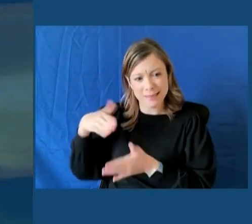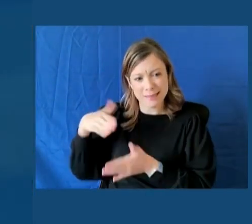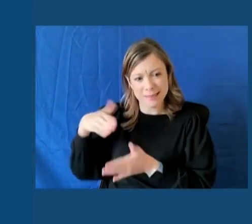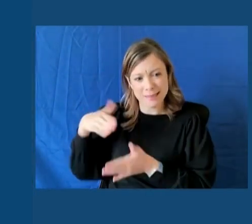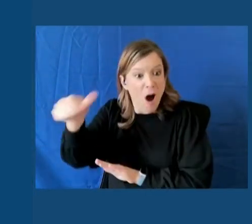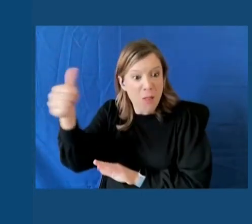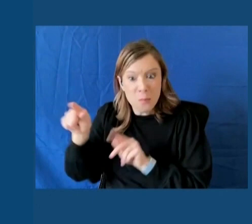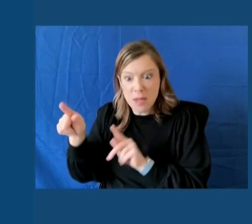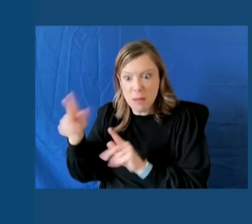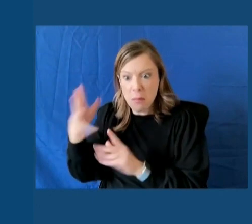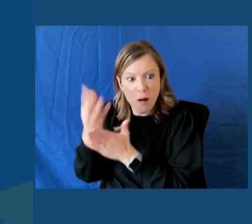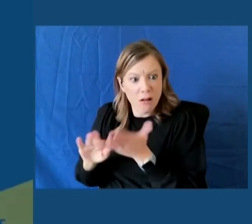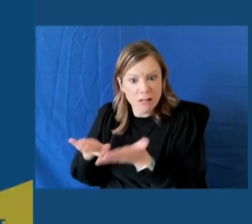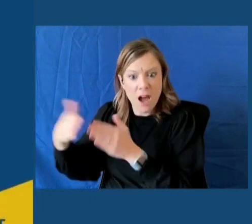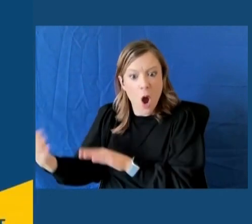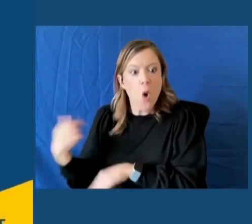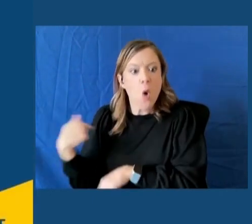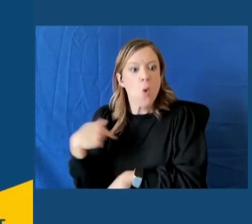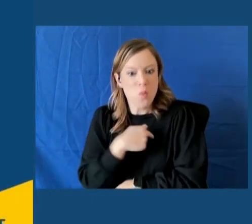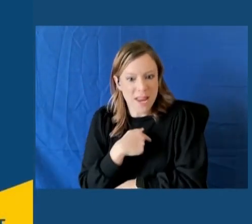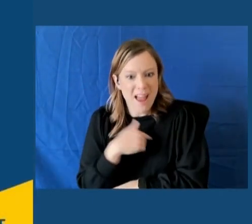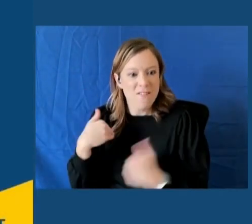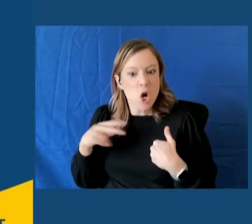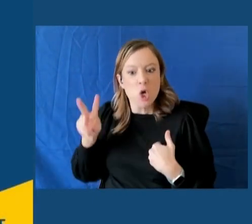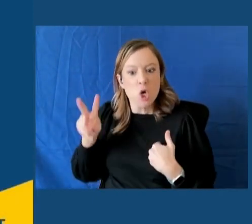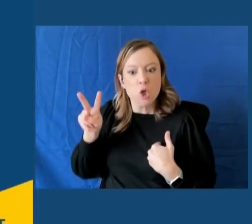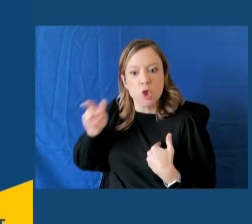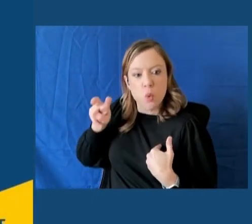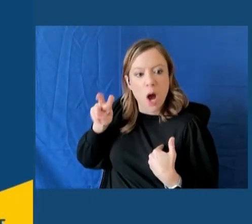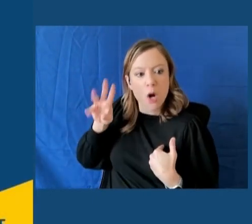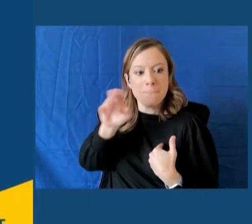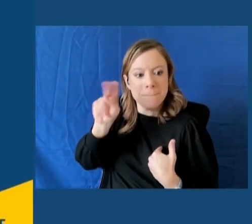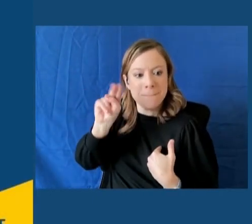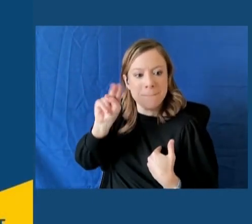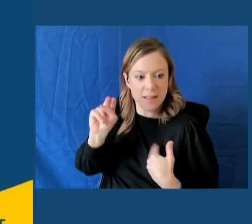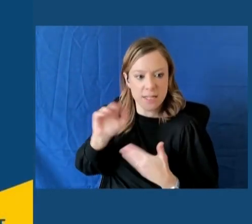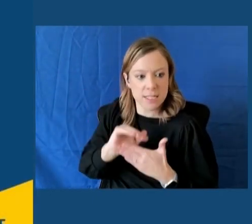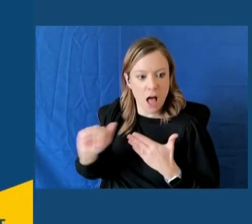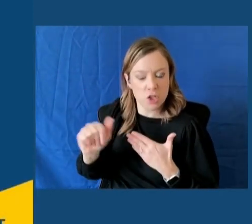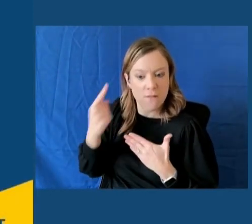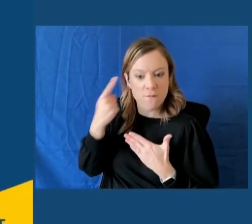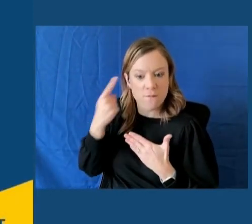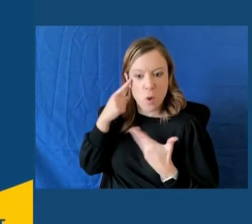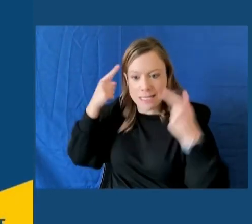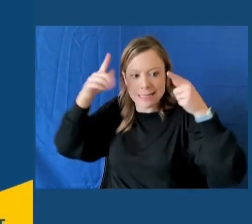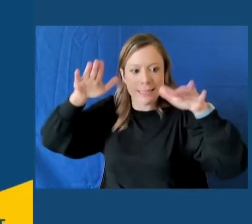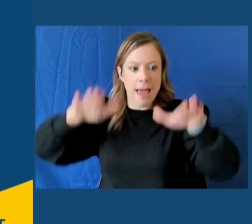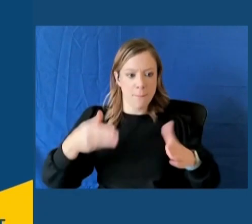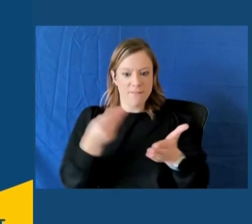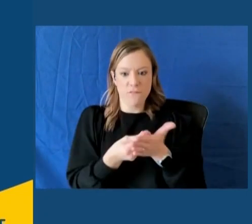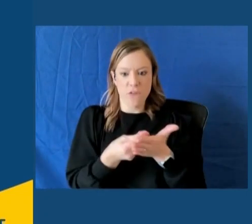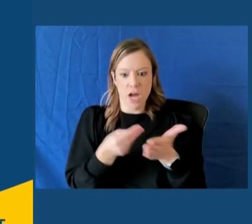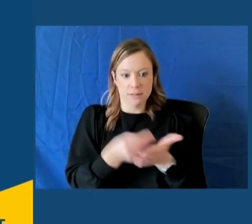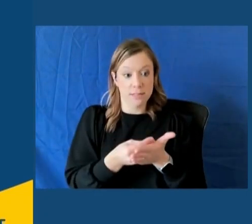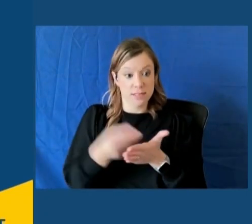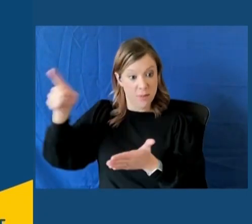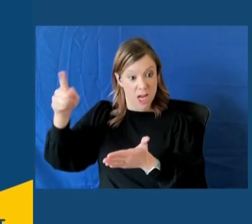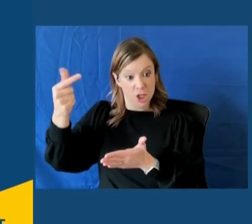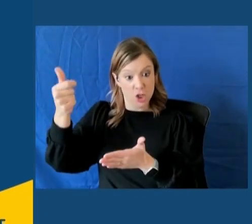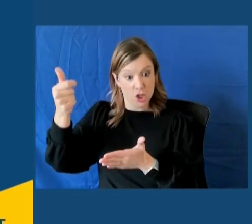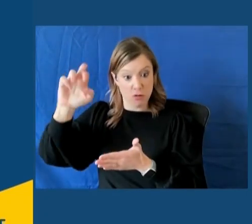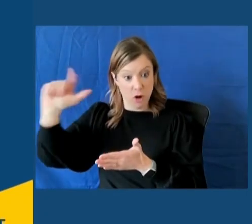over $200 million in settlement funds secured by our Attorney General James to